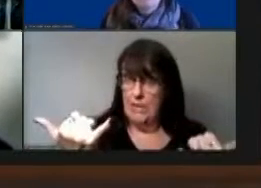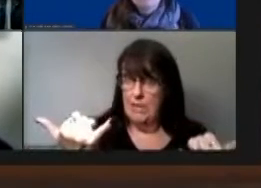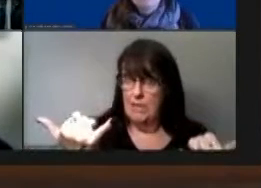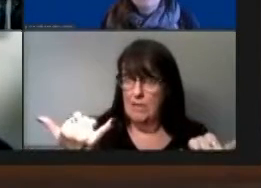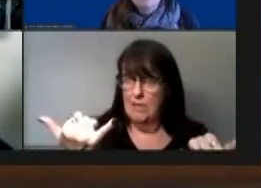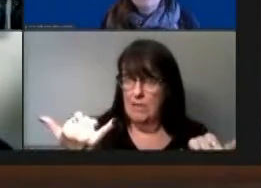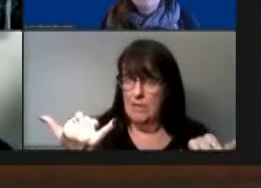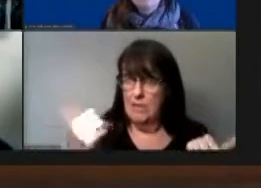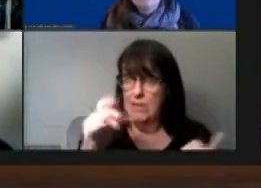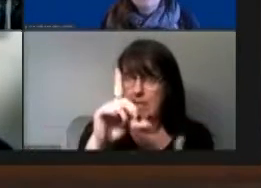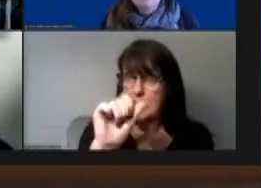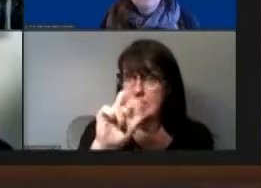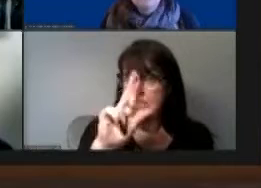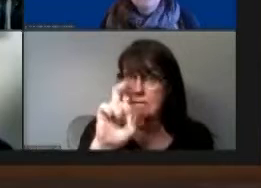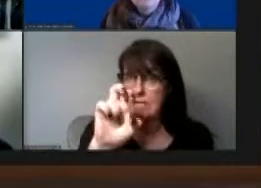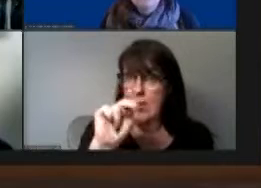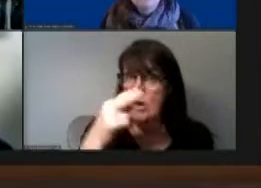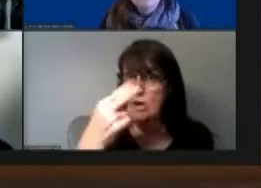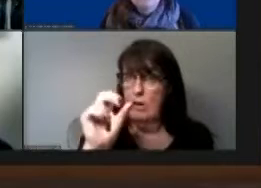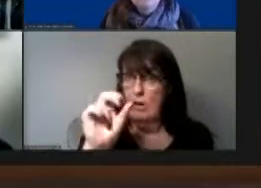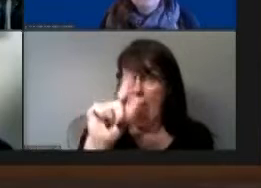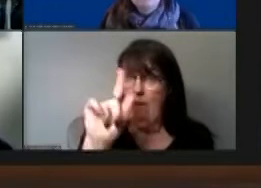Darren Hollingsworth.